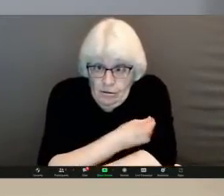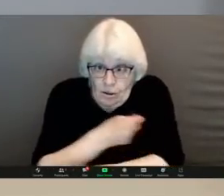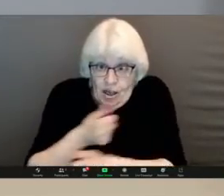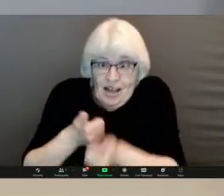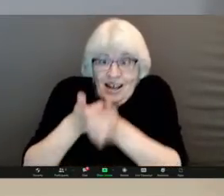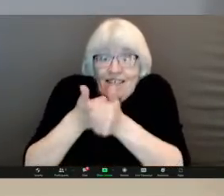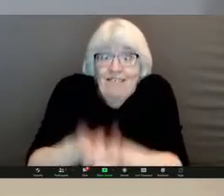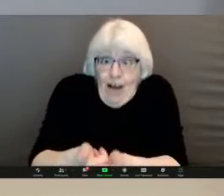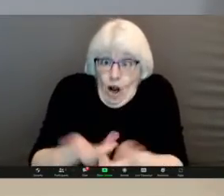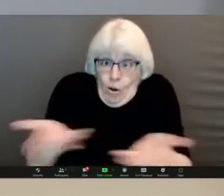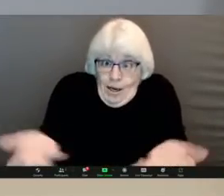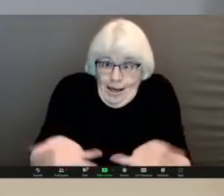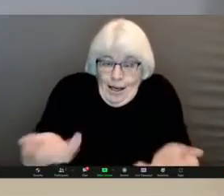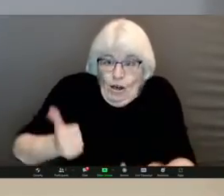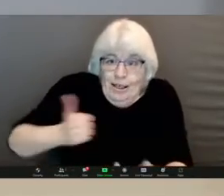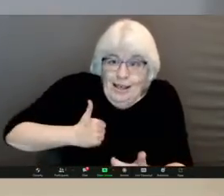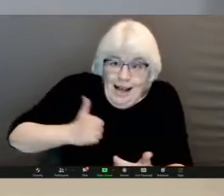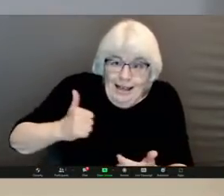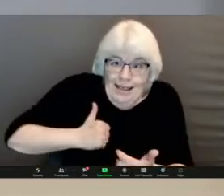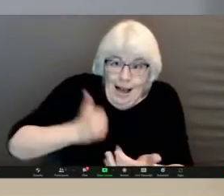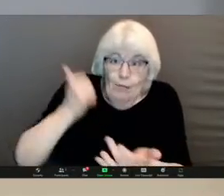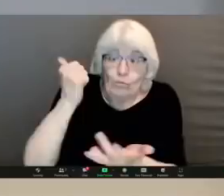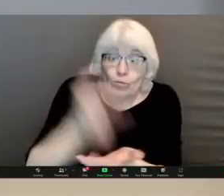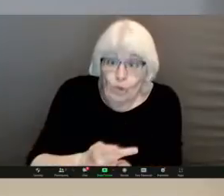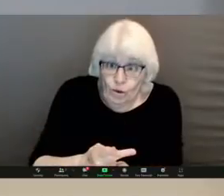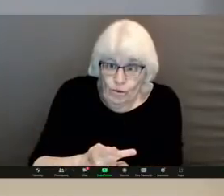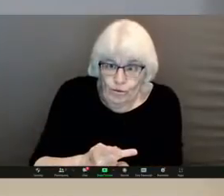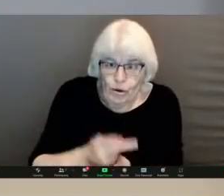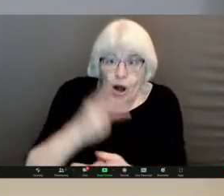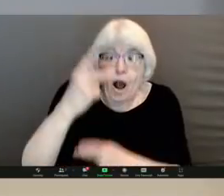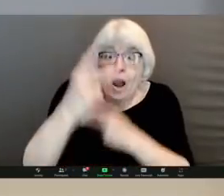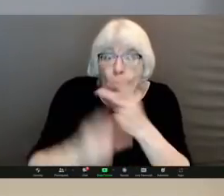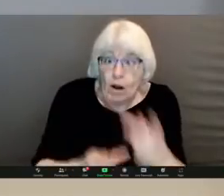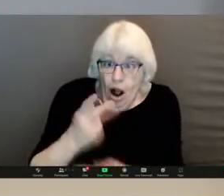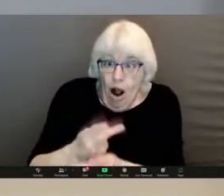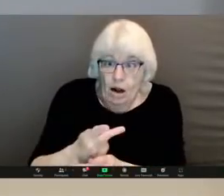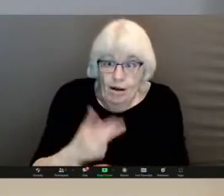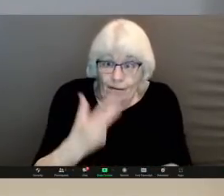testing as well as screening. So I think the